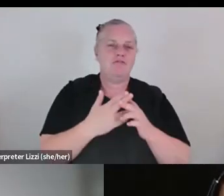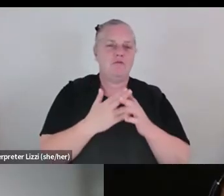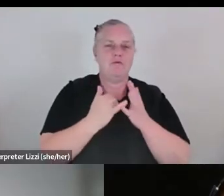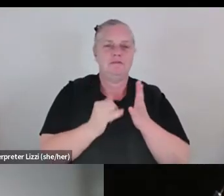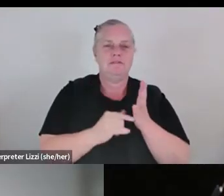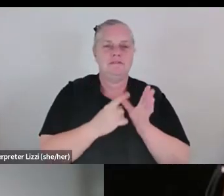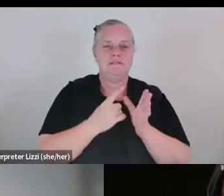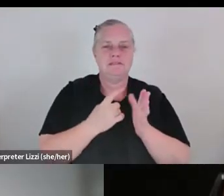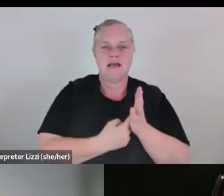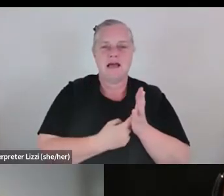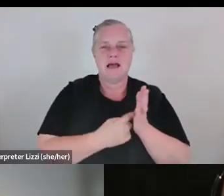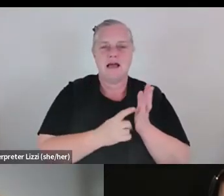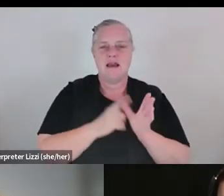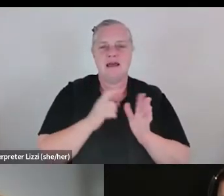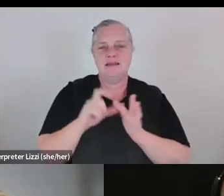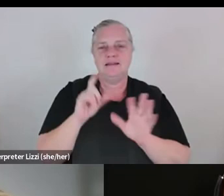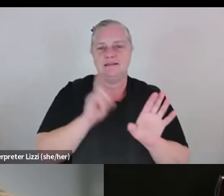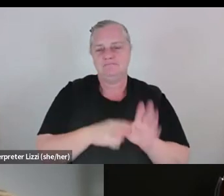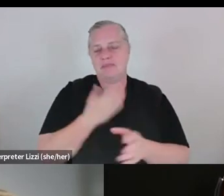that with everyone.